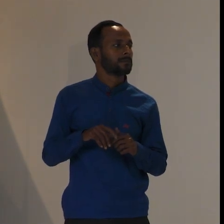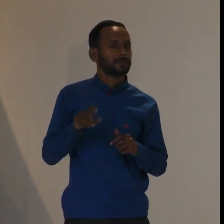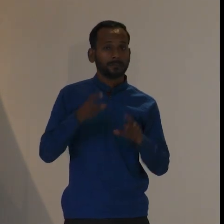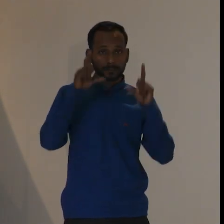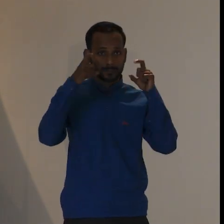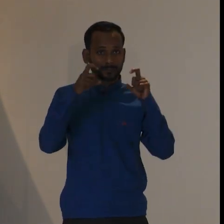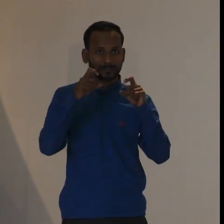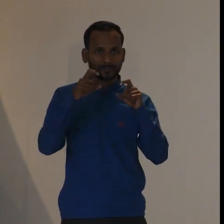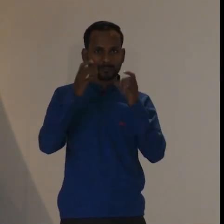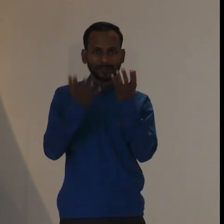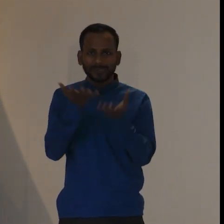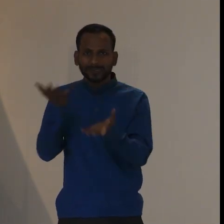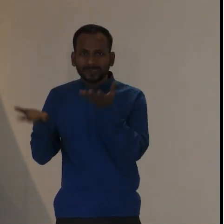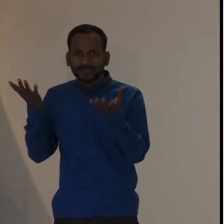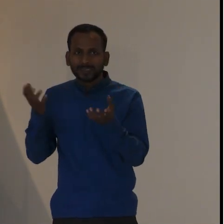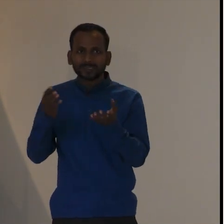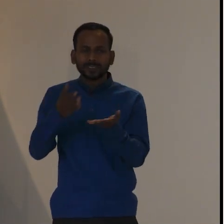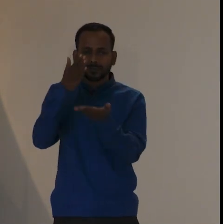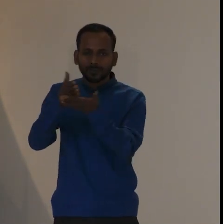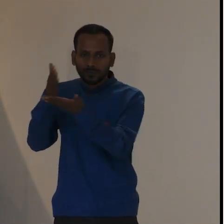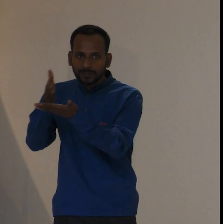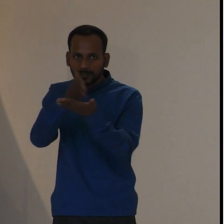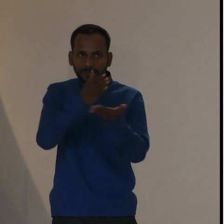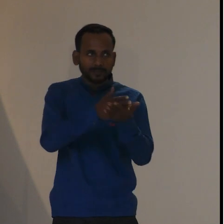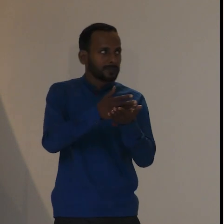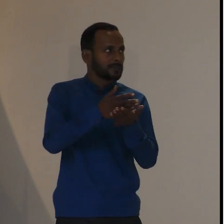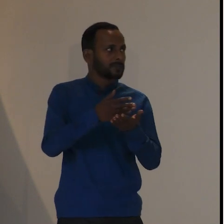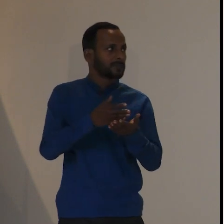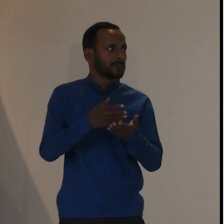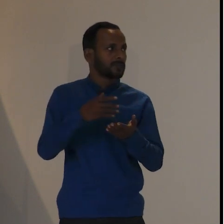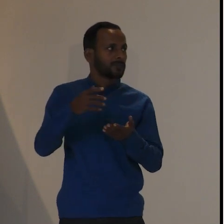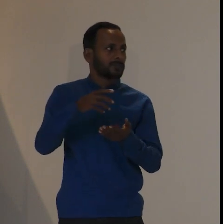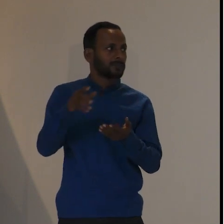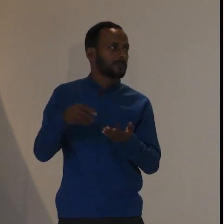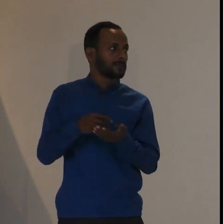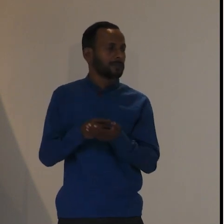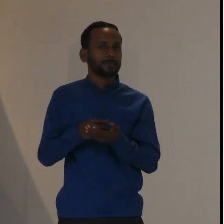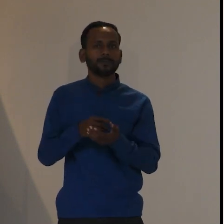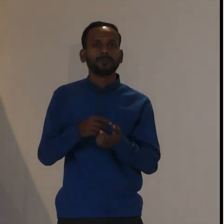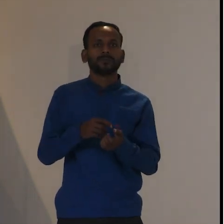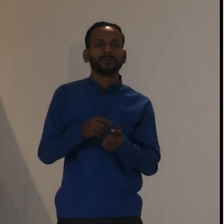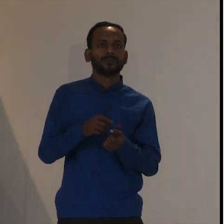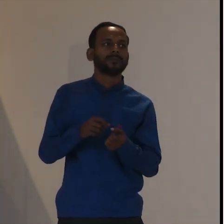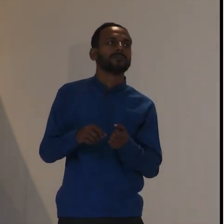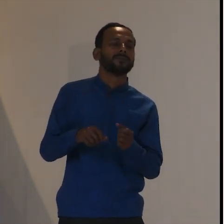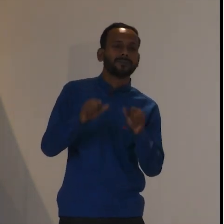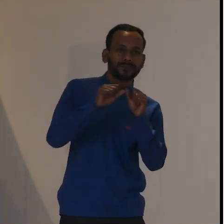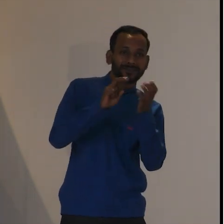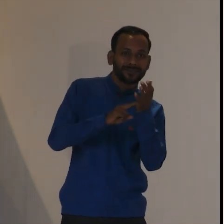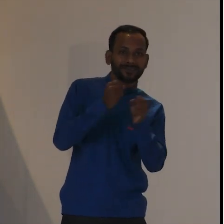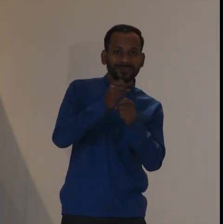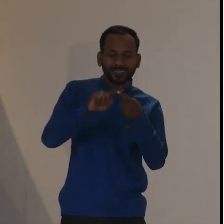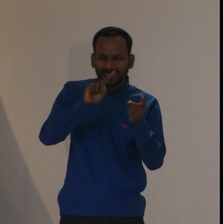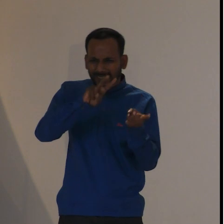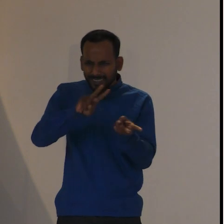So each of this object was done separately, so it took a lot of time, and it was done in 2 different angles. So first you would animate one